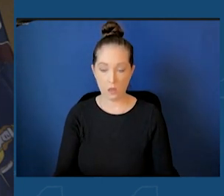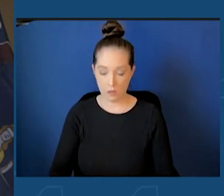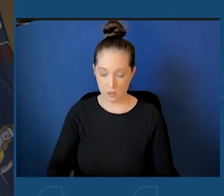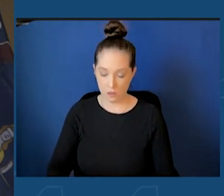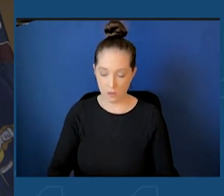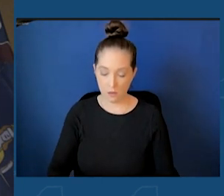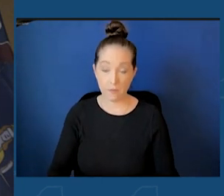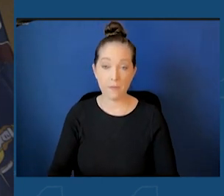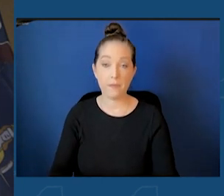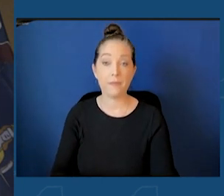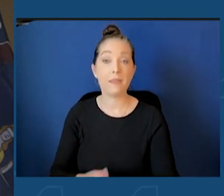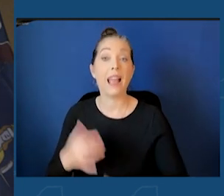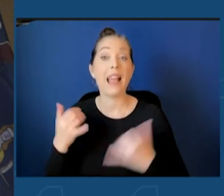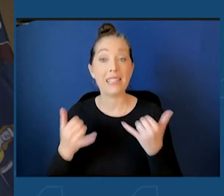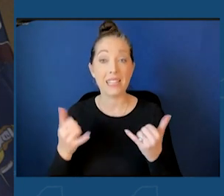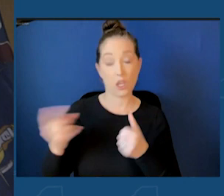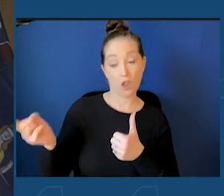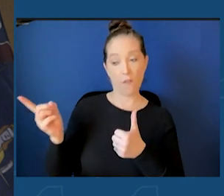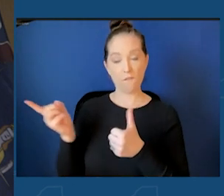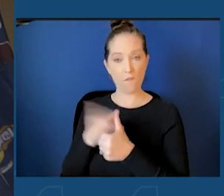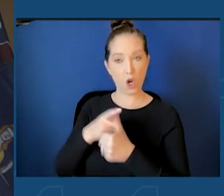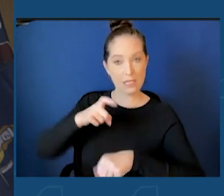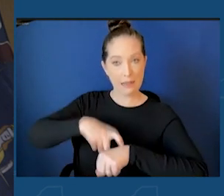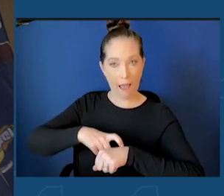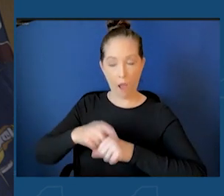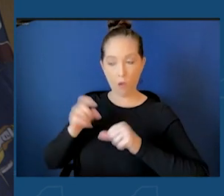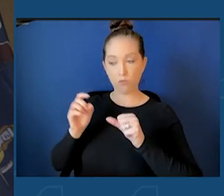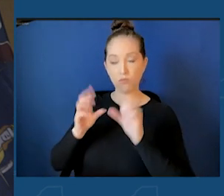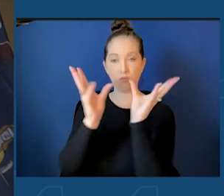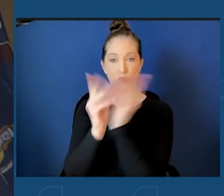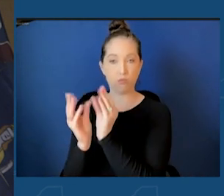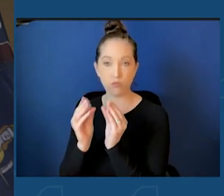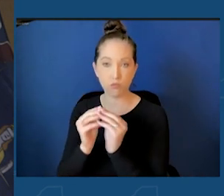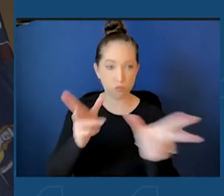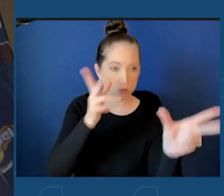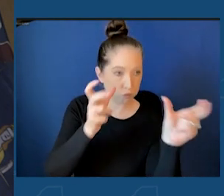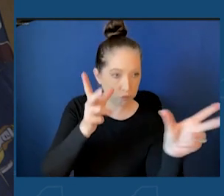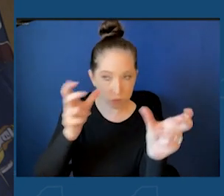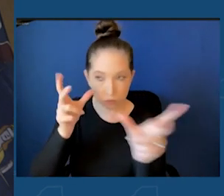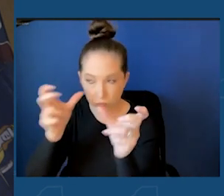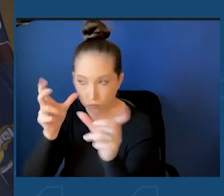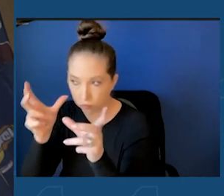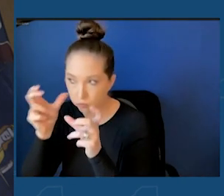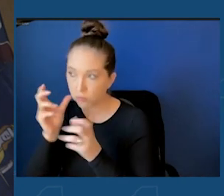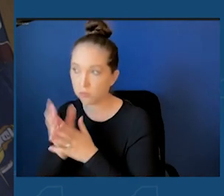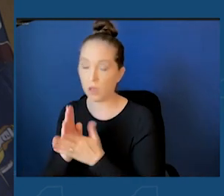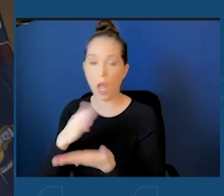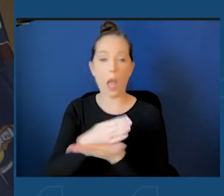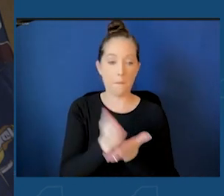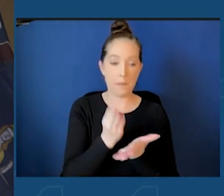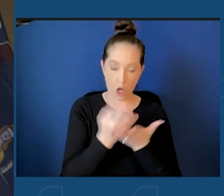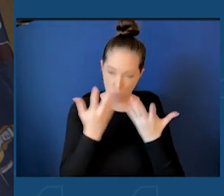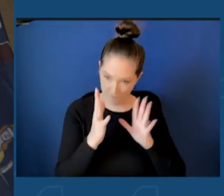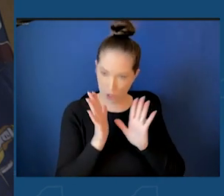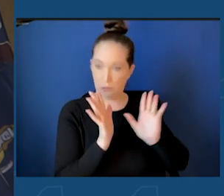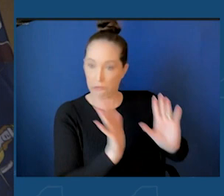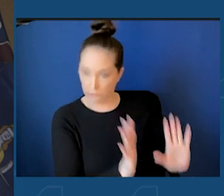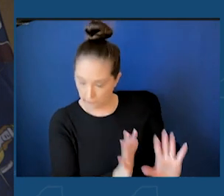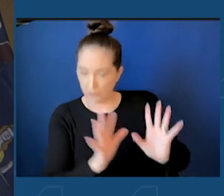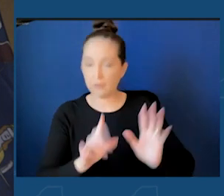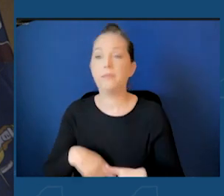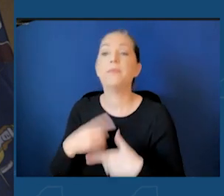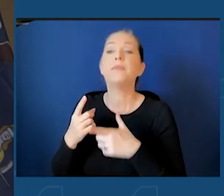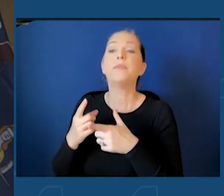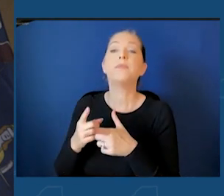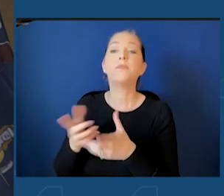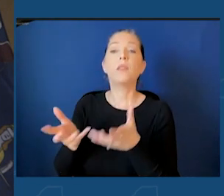a series of listening sessions. I'm going to get out there. Let me just put the budget to bed first. As soon as we get that done, I want to tour